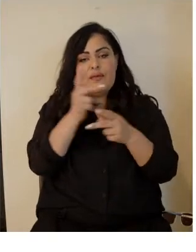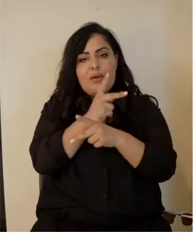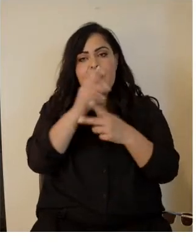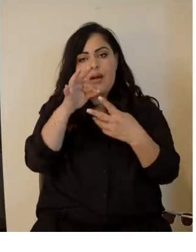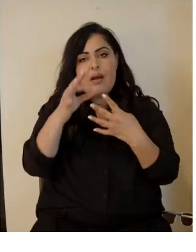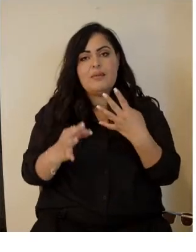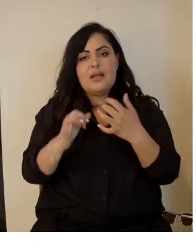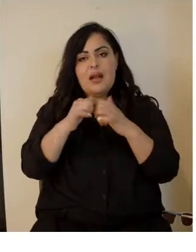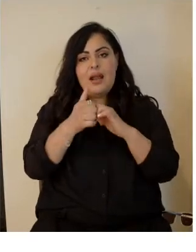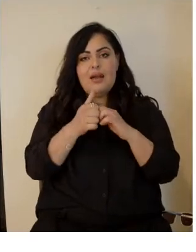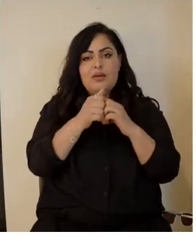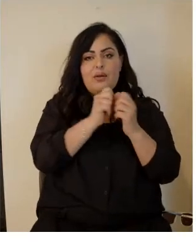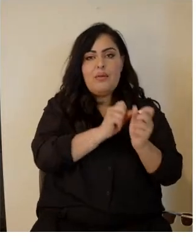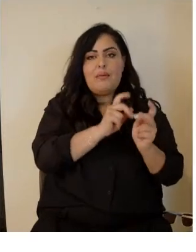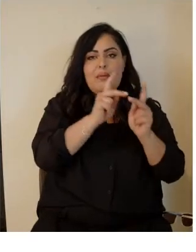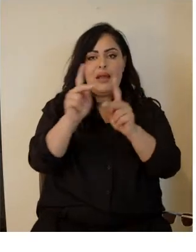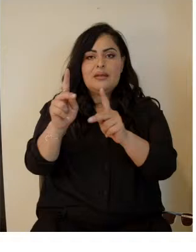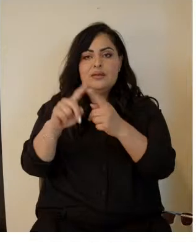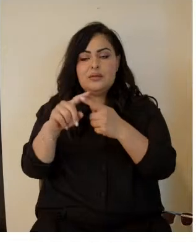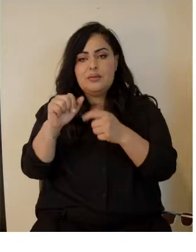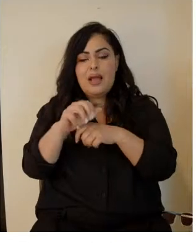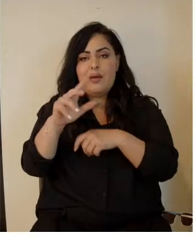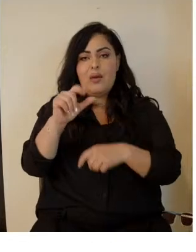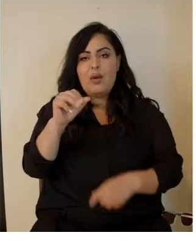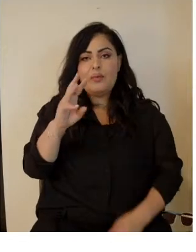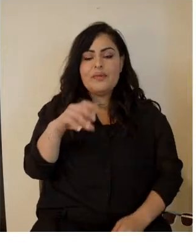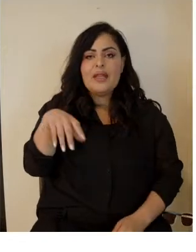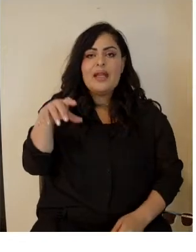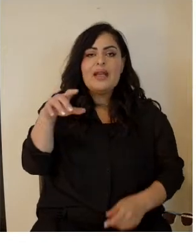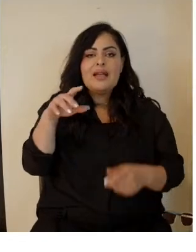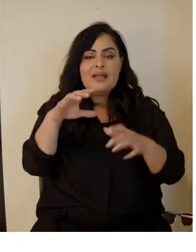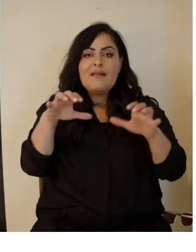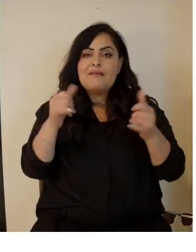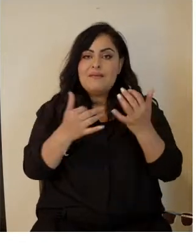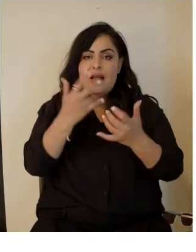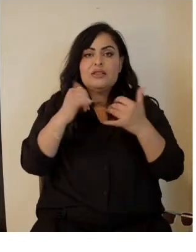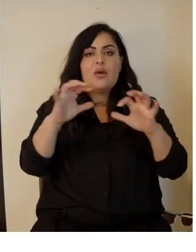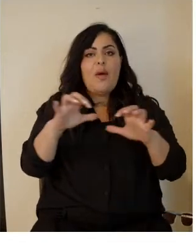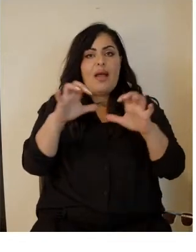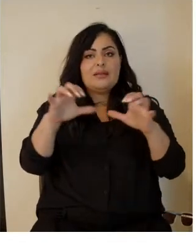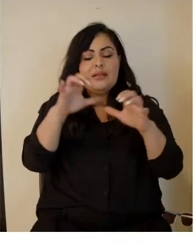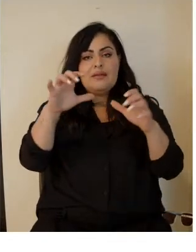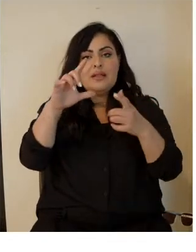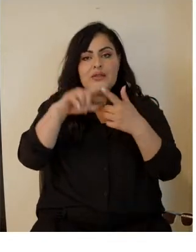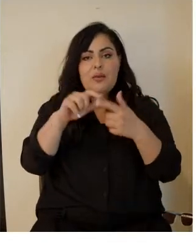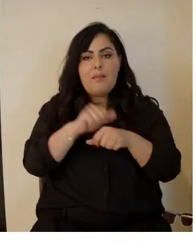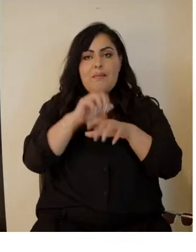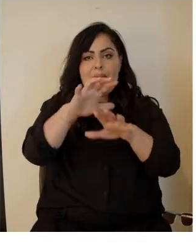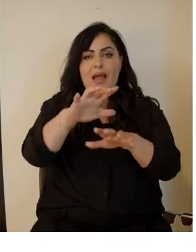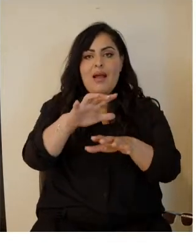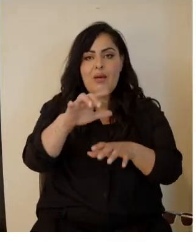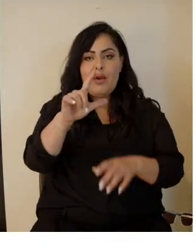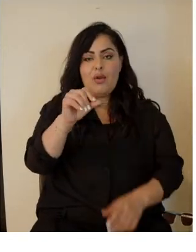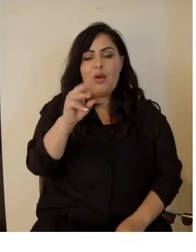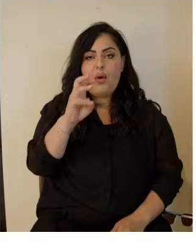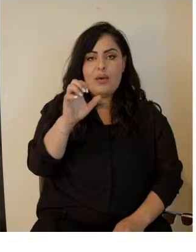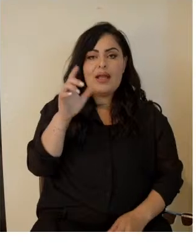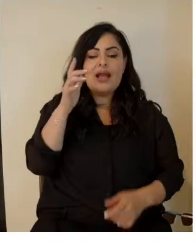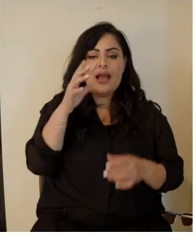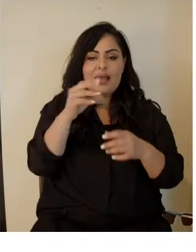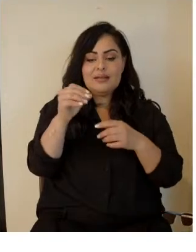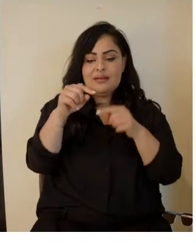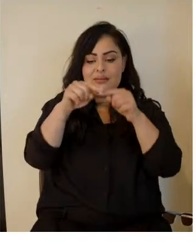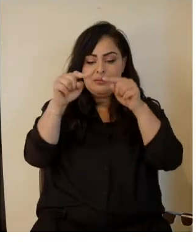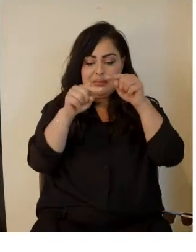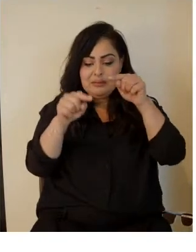to tie this back up into Mount Low. The fire remains pretty active along the edge all the way up to Mount Low. As you come across here down into